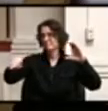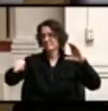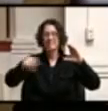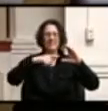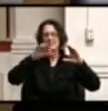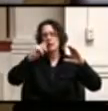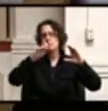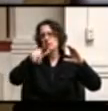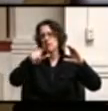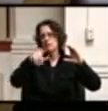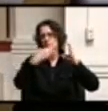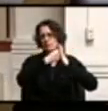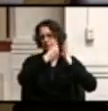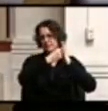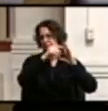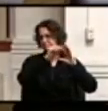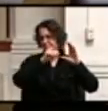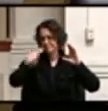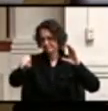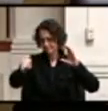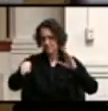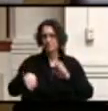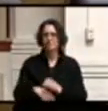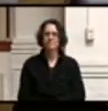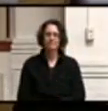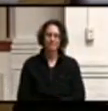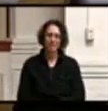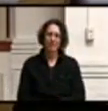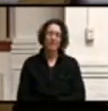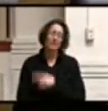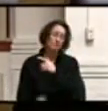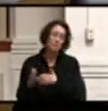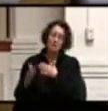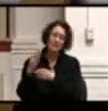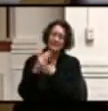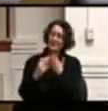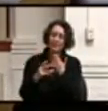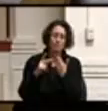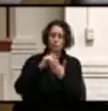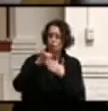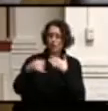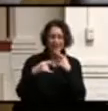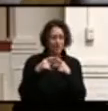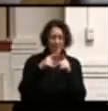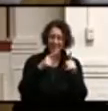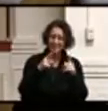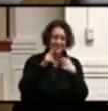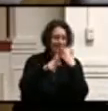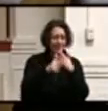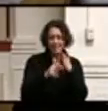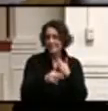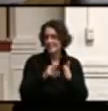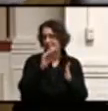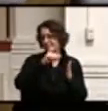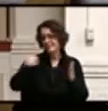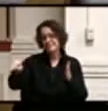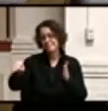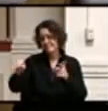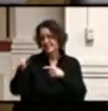that we would... look at some of the projects there and try to do a transfer from capital to help support this project.